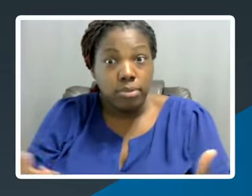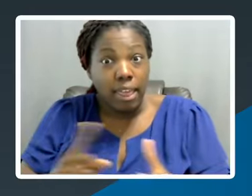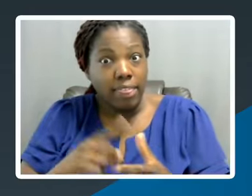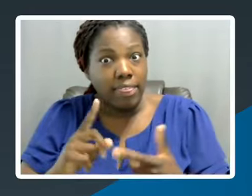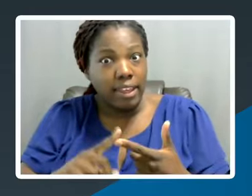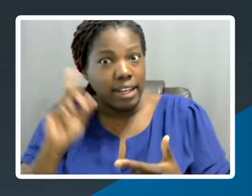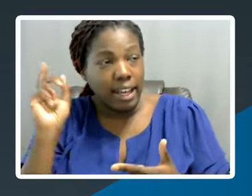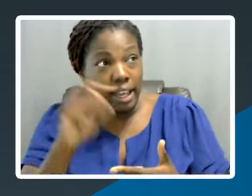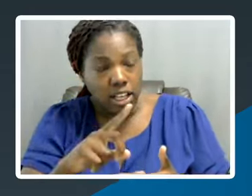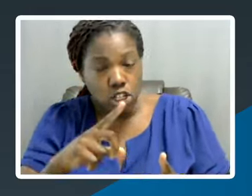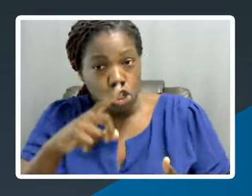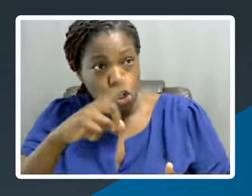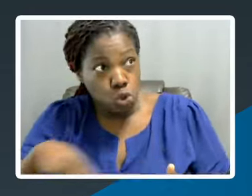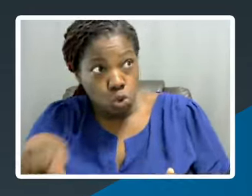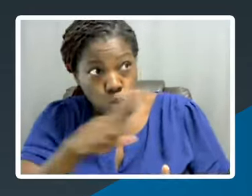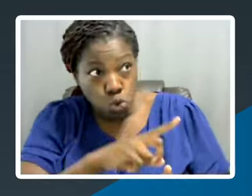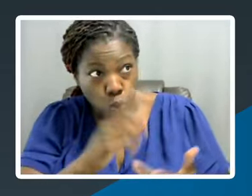you ever recommend